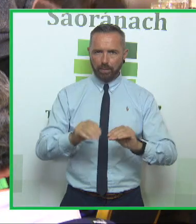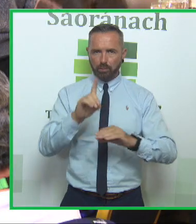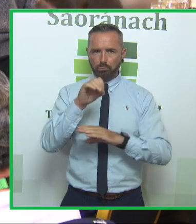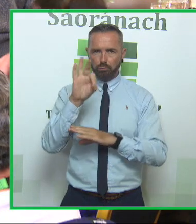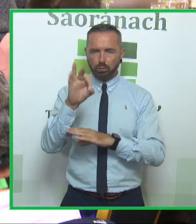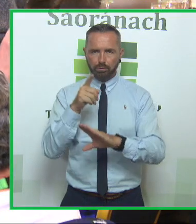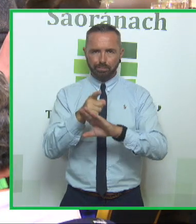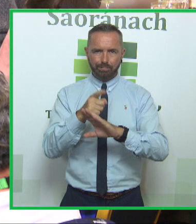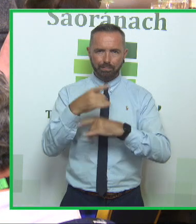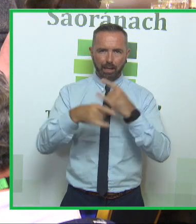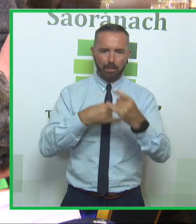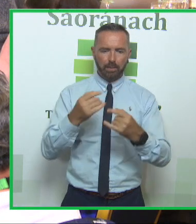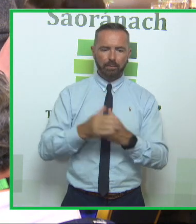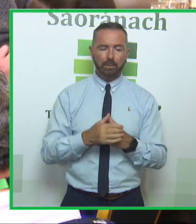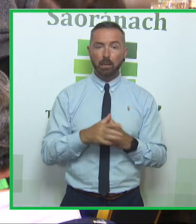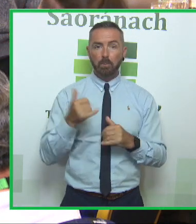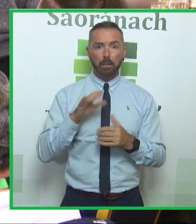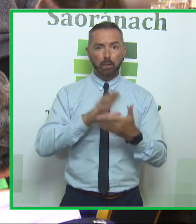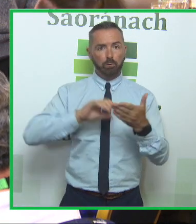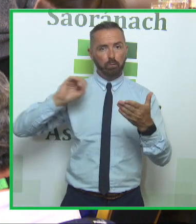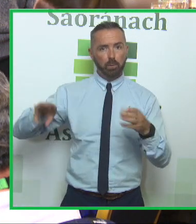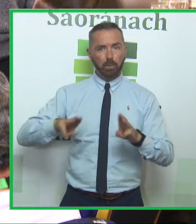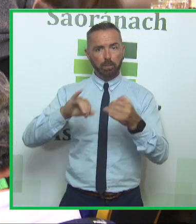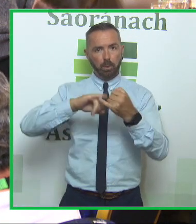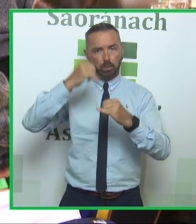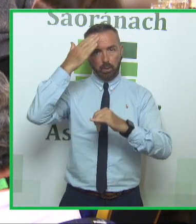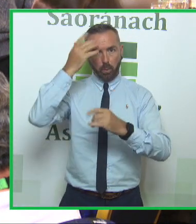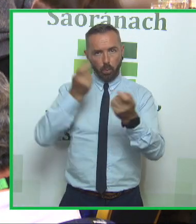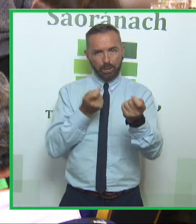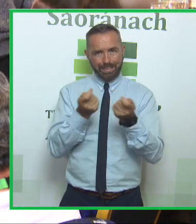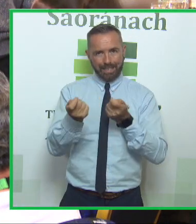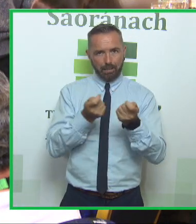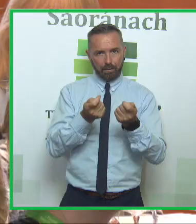taking out known people that are dealing in their premises? And